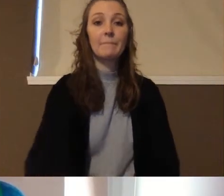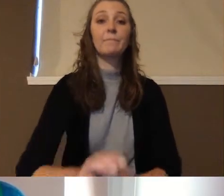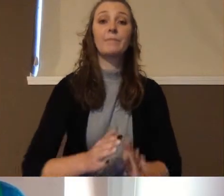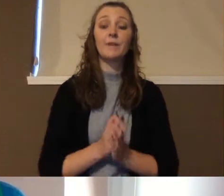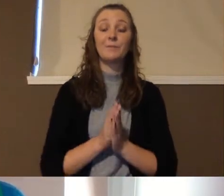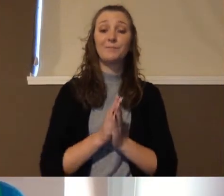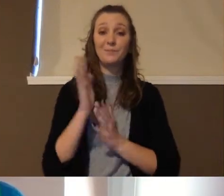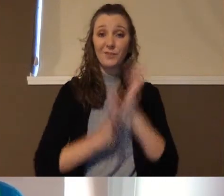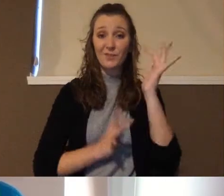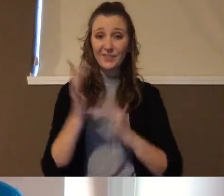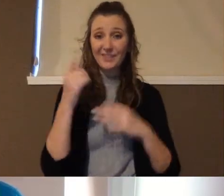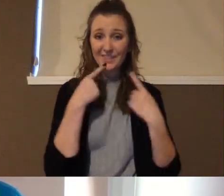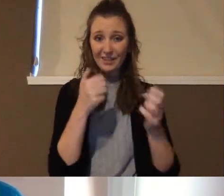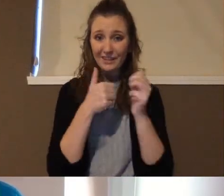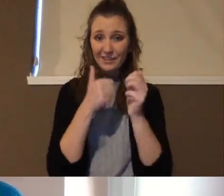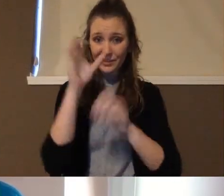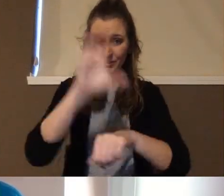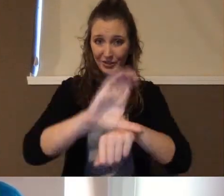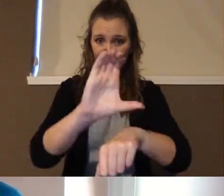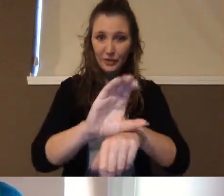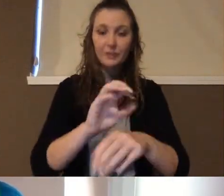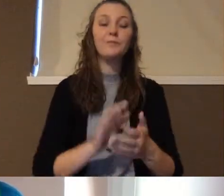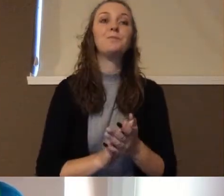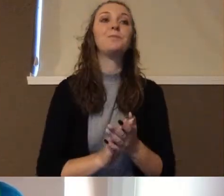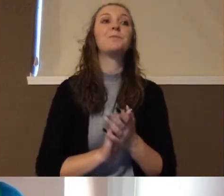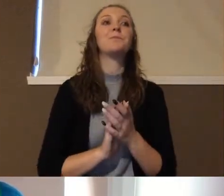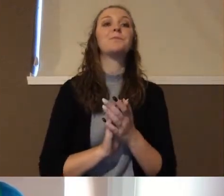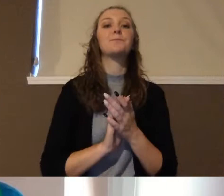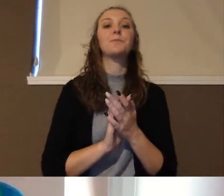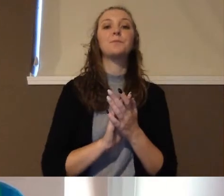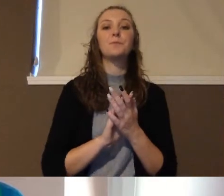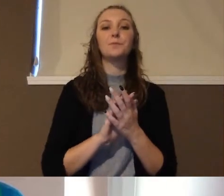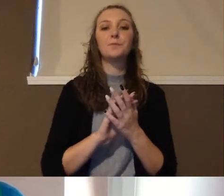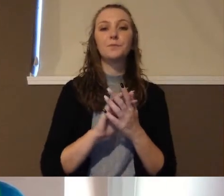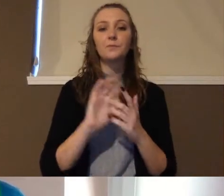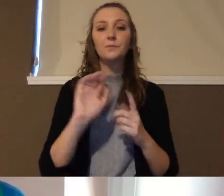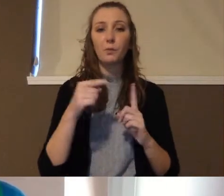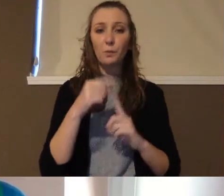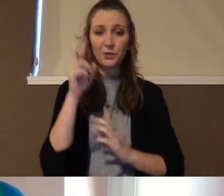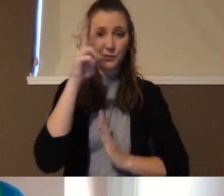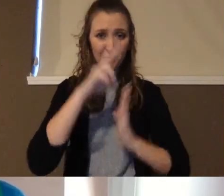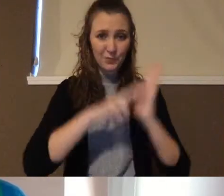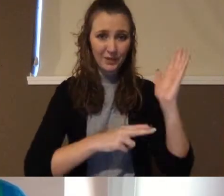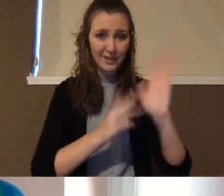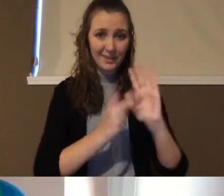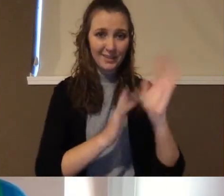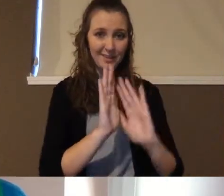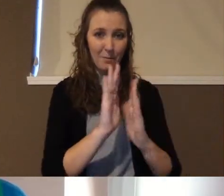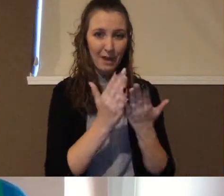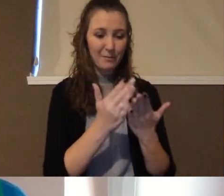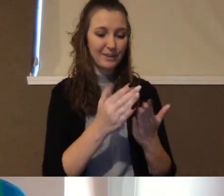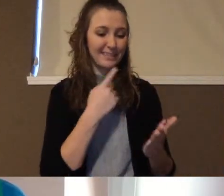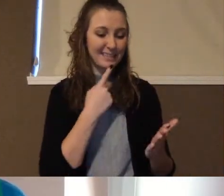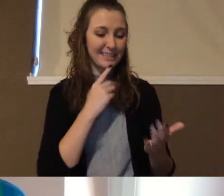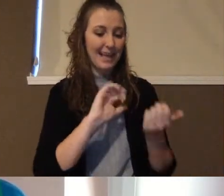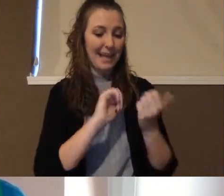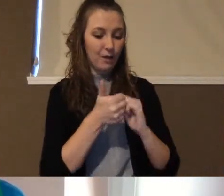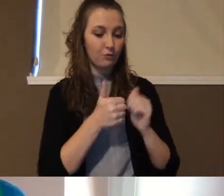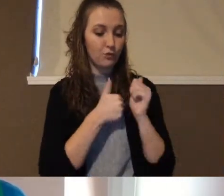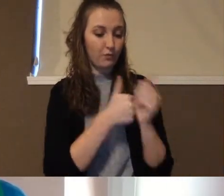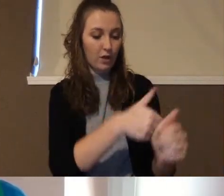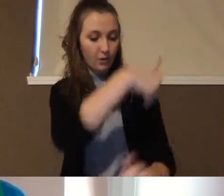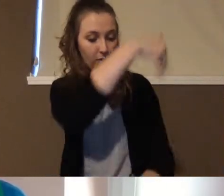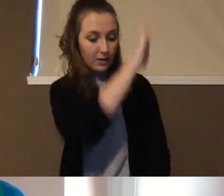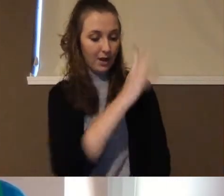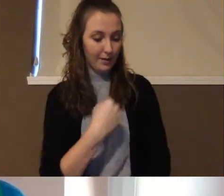you hear how the Bible tells you to follow God and follow me, look at what